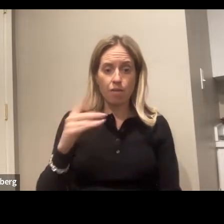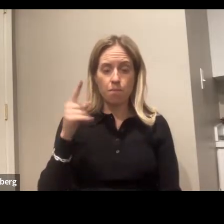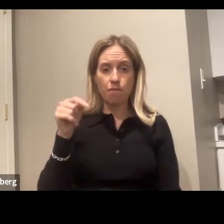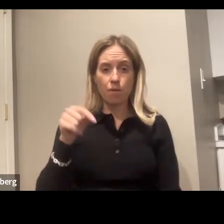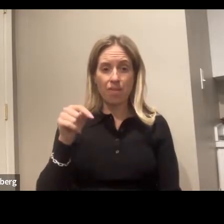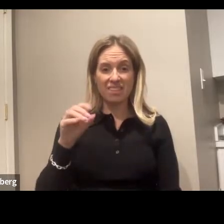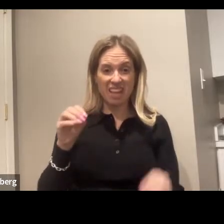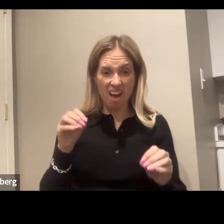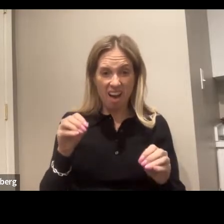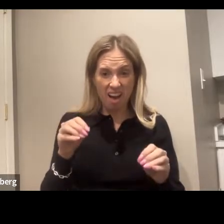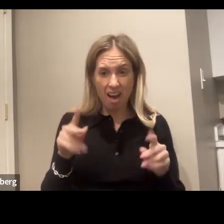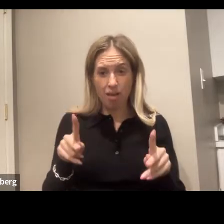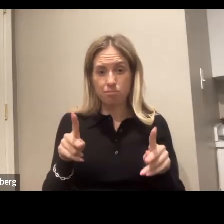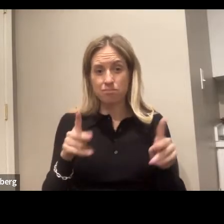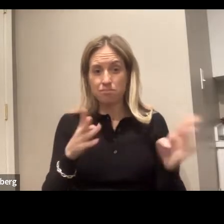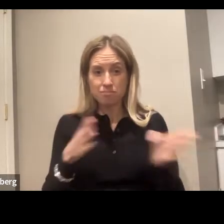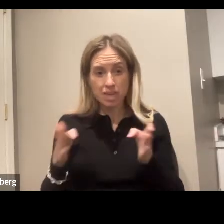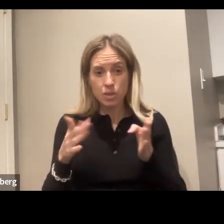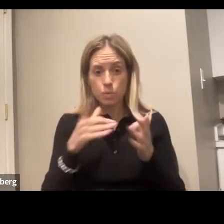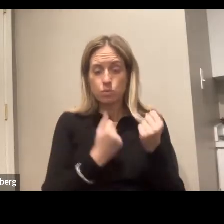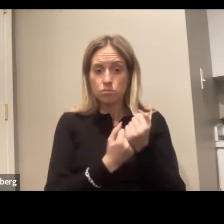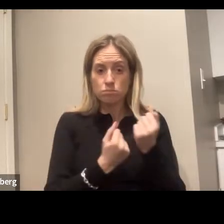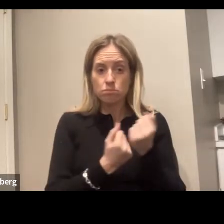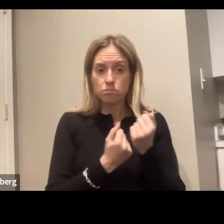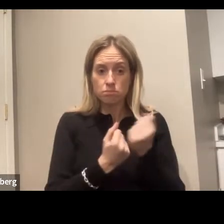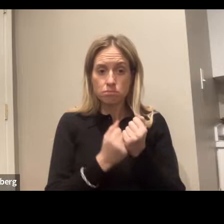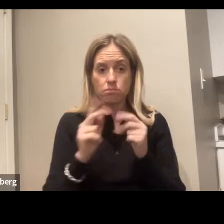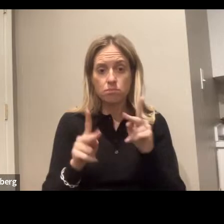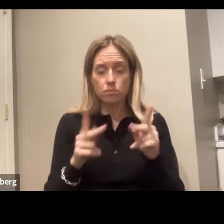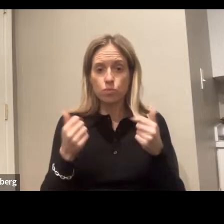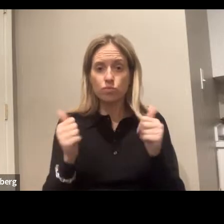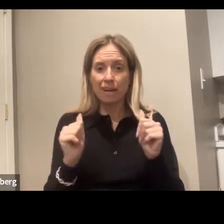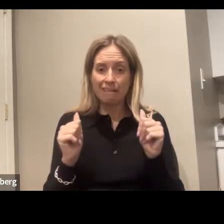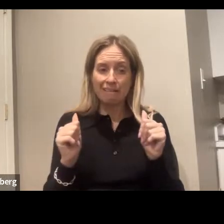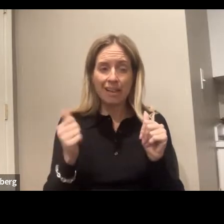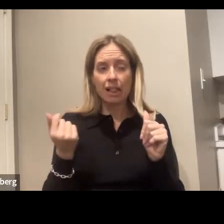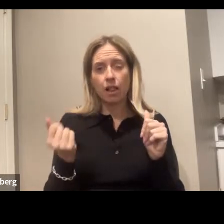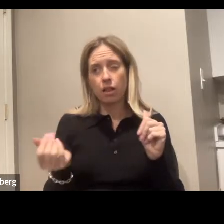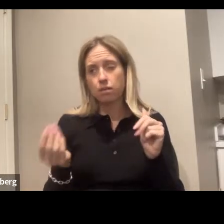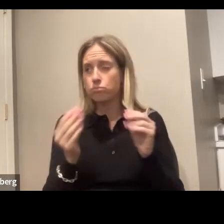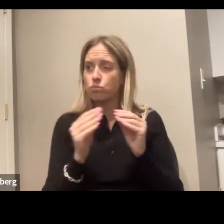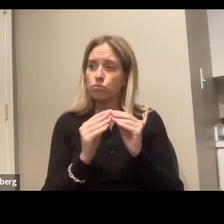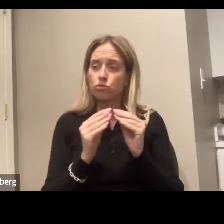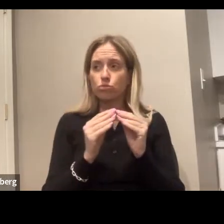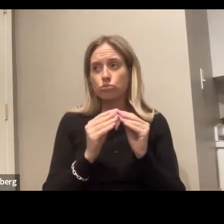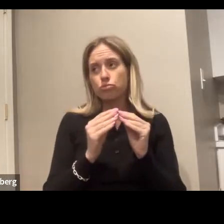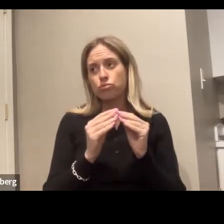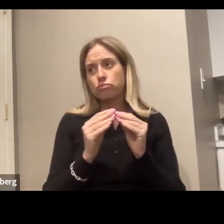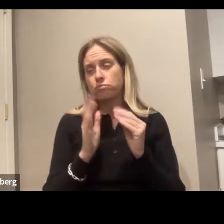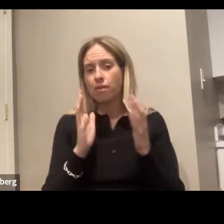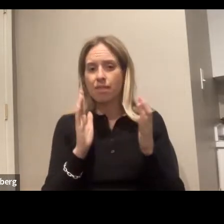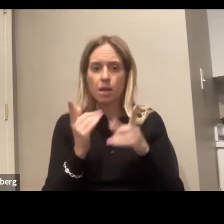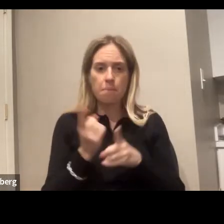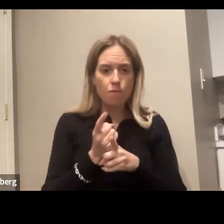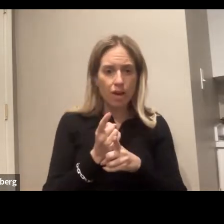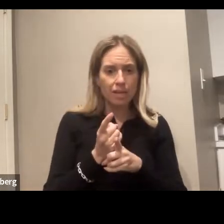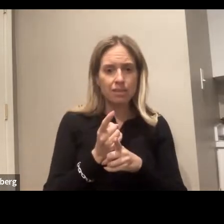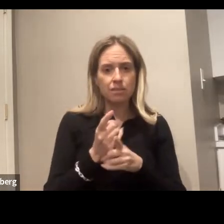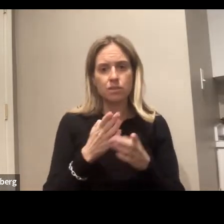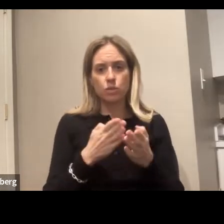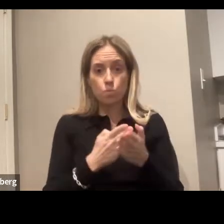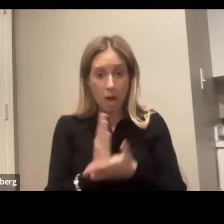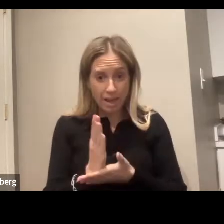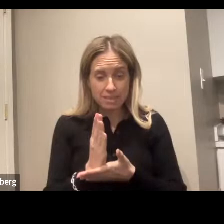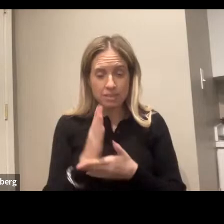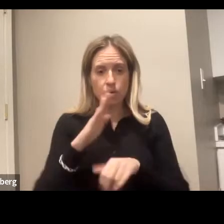Planning, who are generally pretty supportive of when people try to get a little bit more than matter of right on a house,